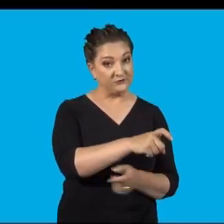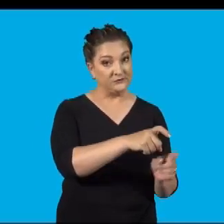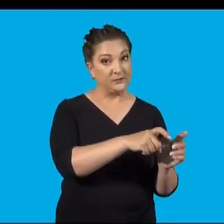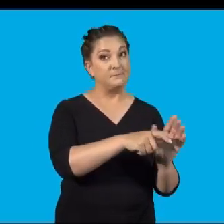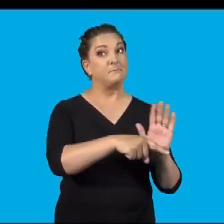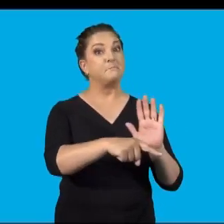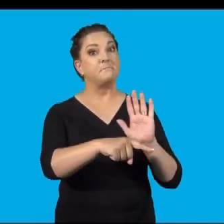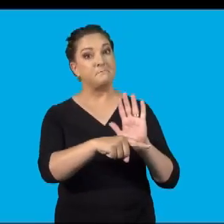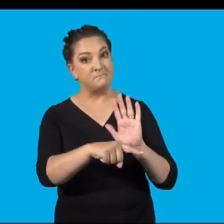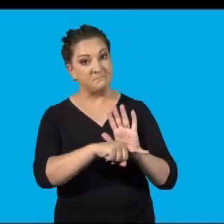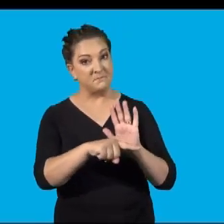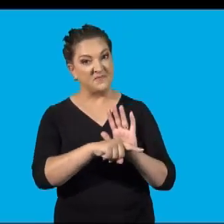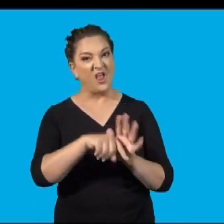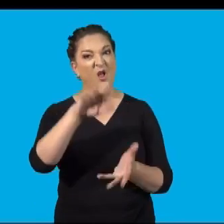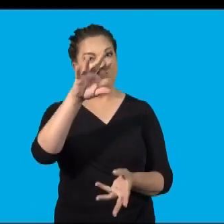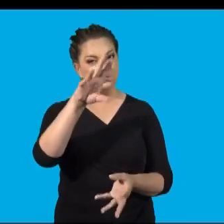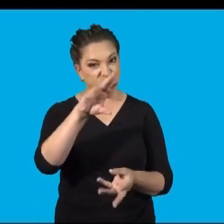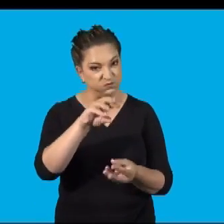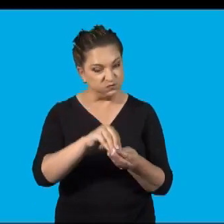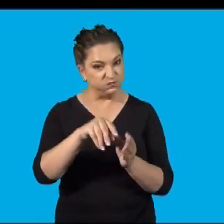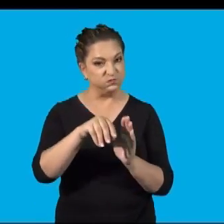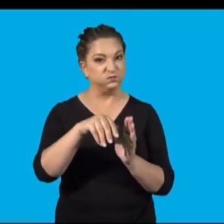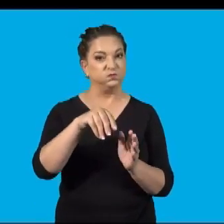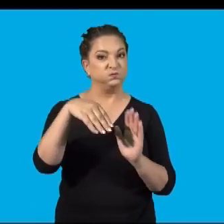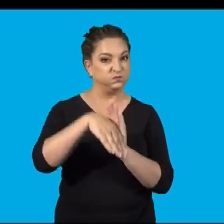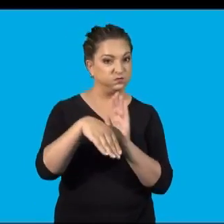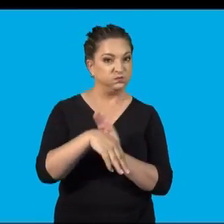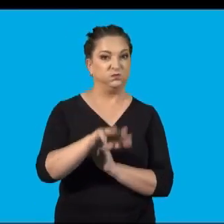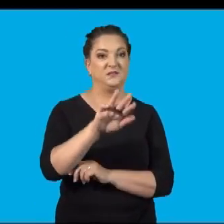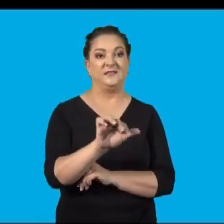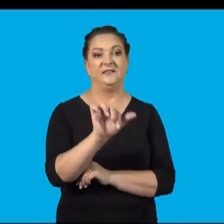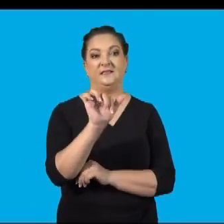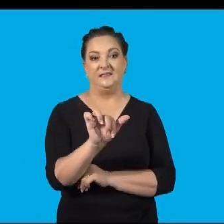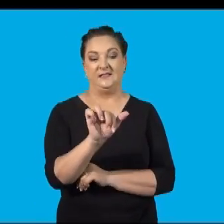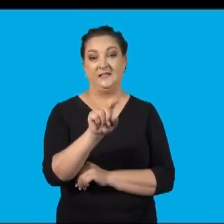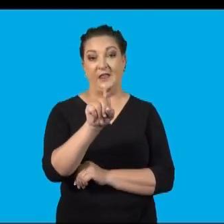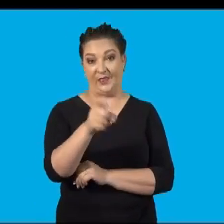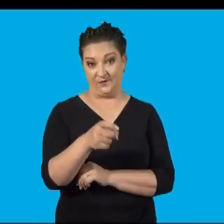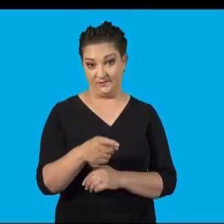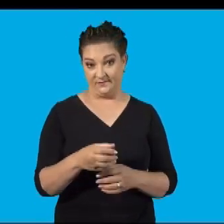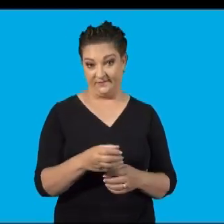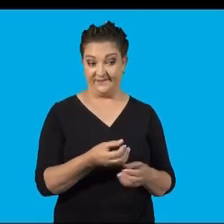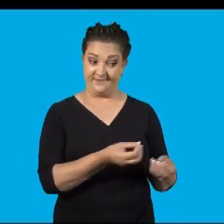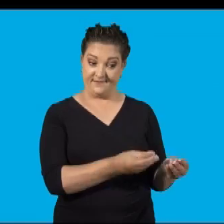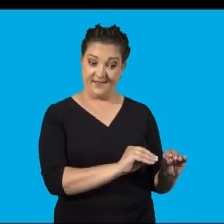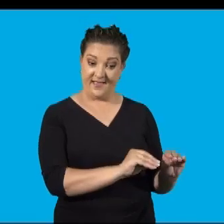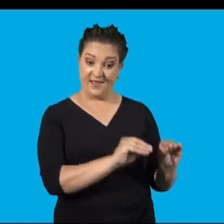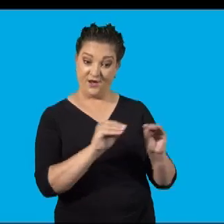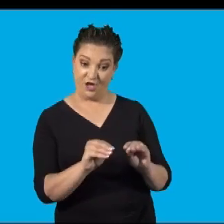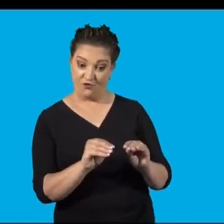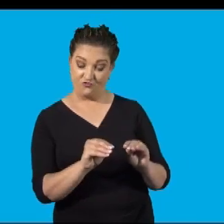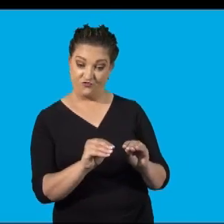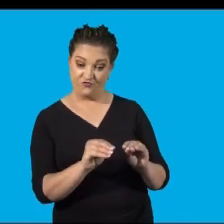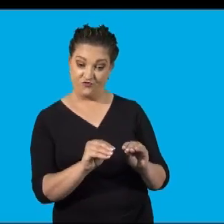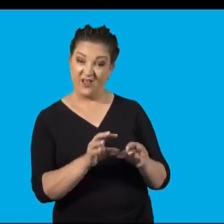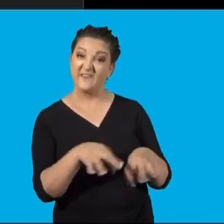320,000, minus accumulated depreciation, which is 96,000. It will give me carrying value. So I'll